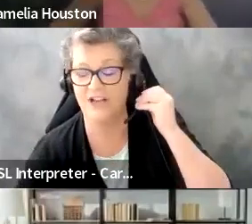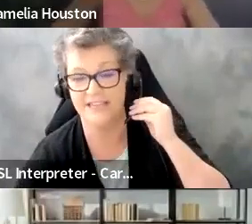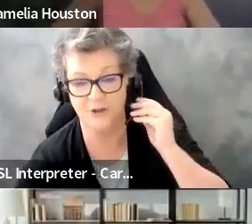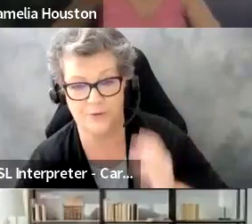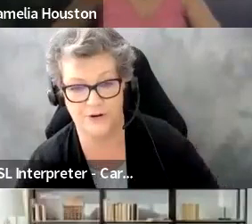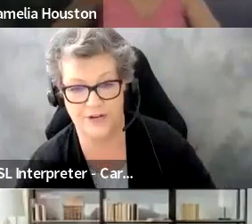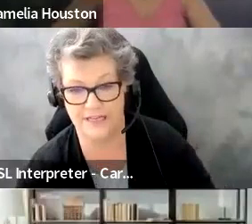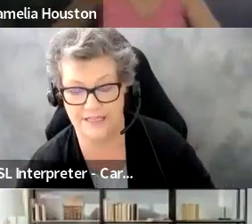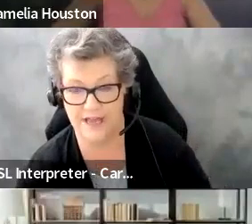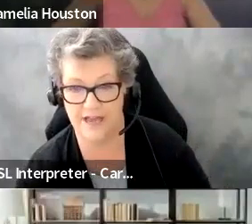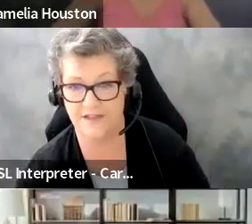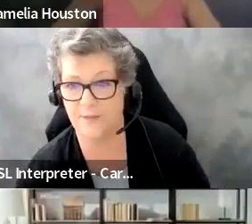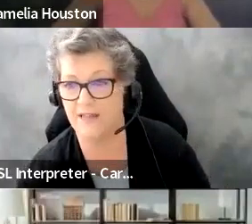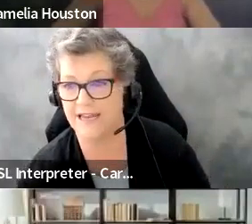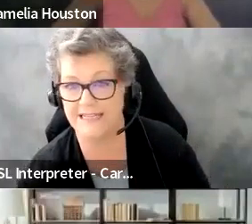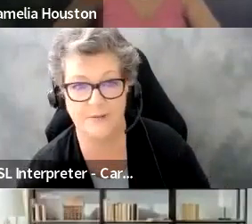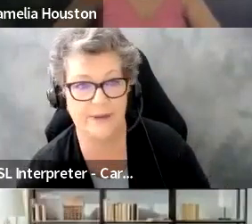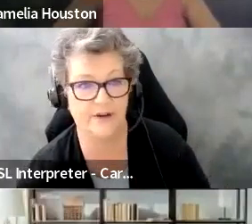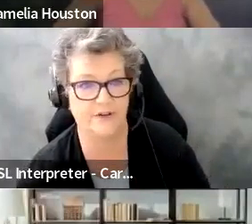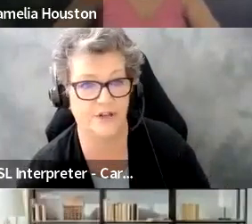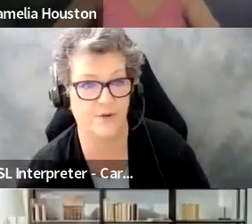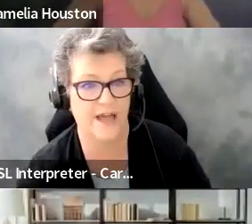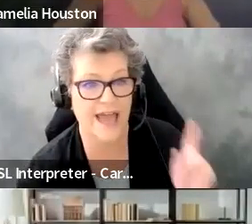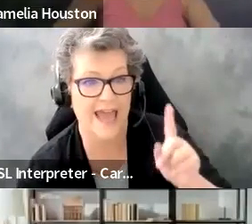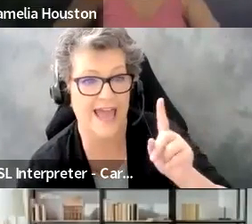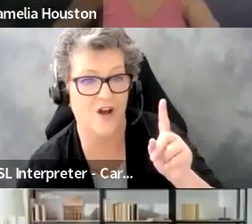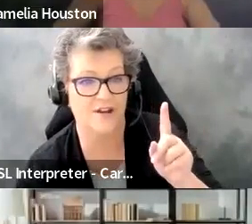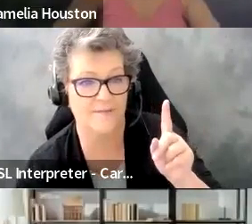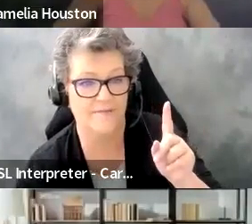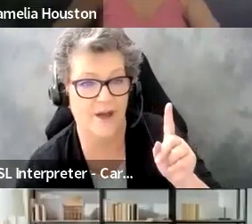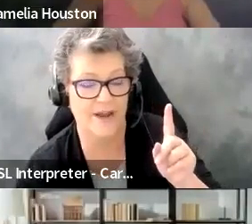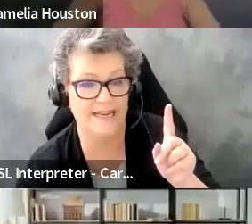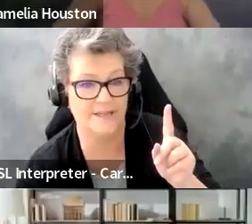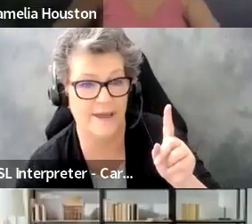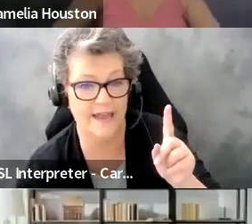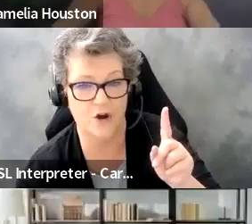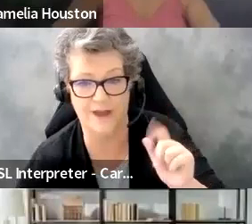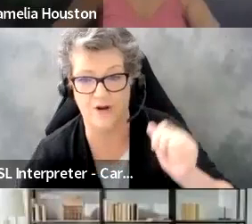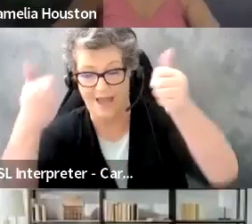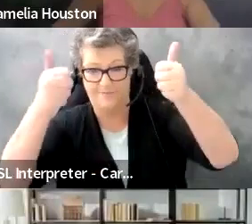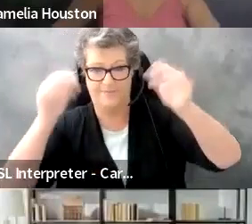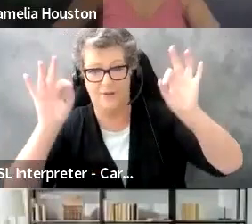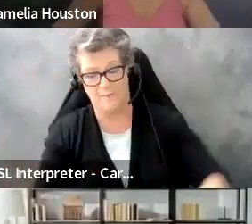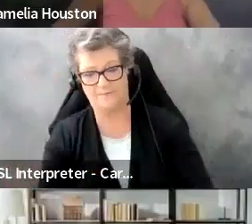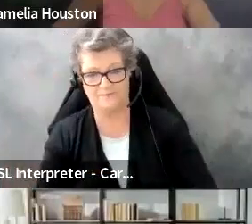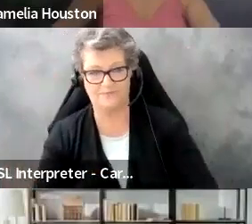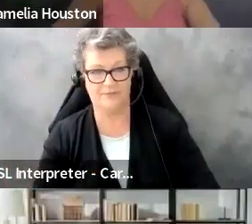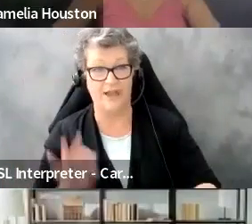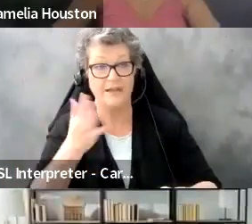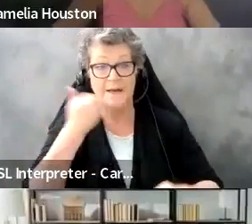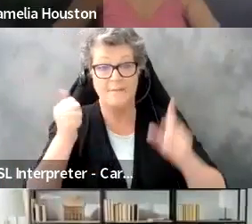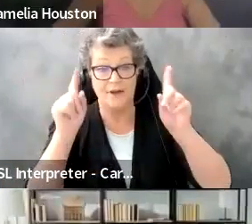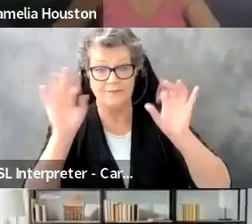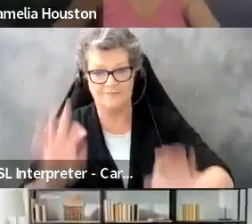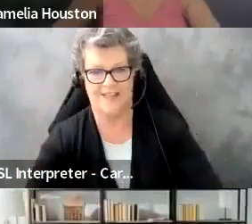She lost the interpreter because the spotlight disappeared. So hang on. I need to make her better. Okay, there we go. Okay,